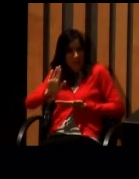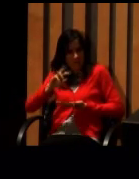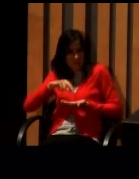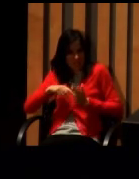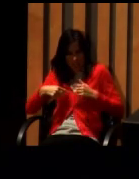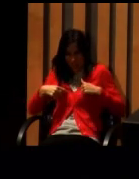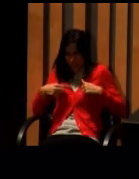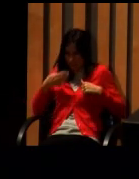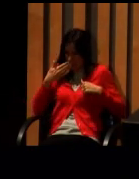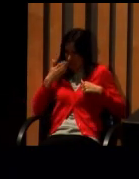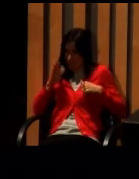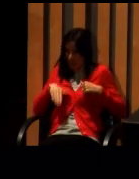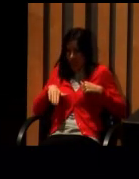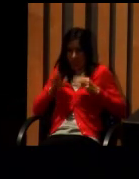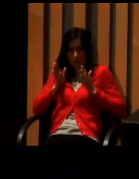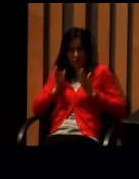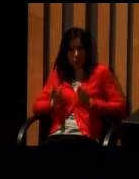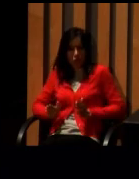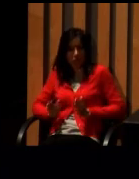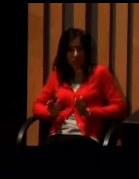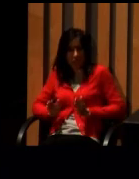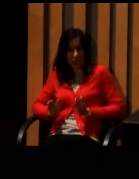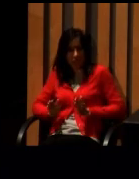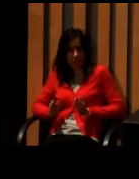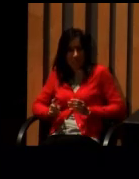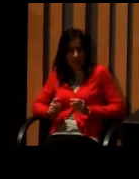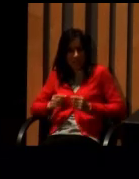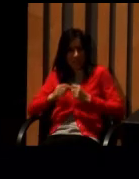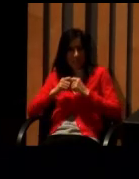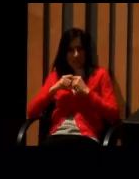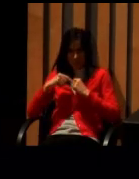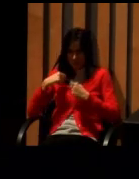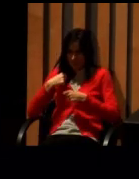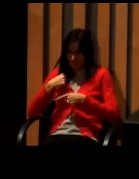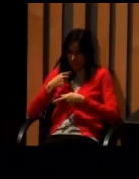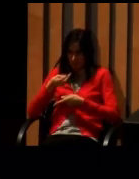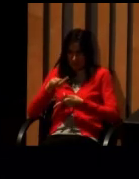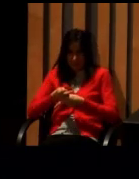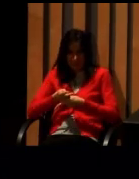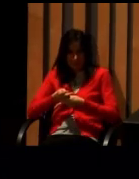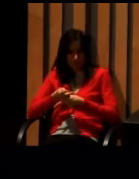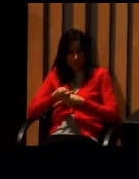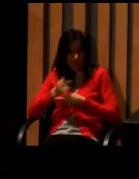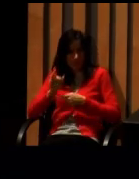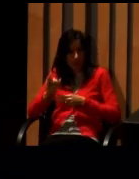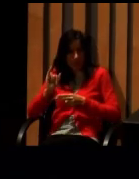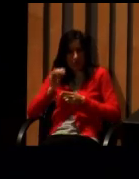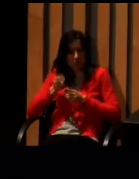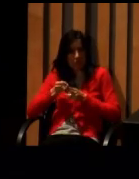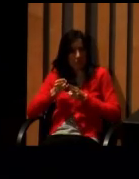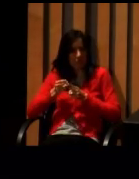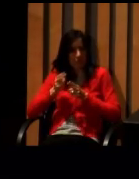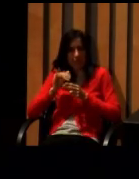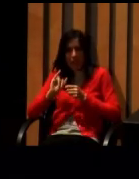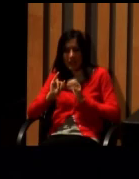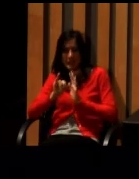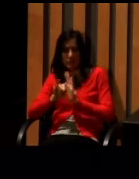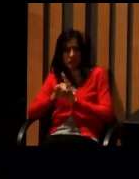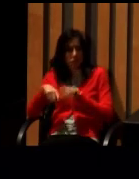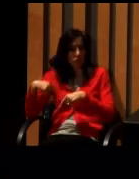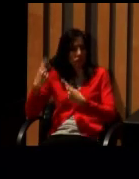it near to your heart to begin with, and he can't admit that. And I think even more than